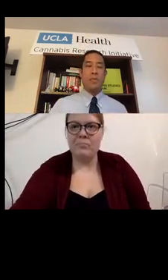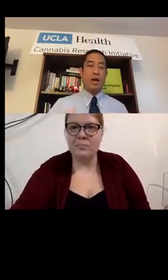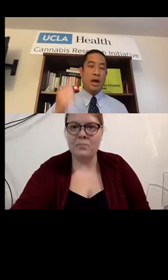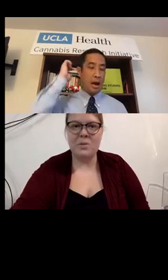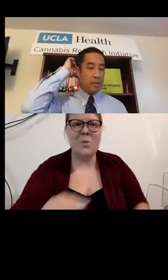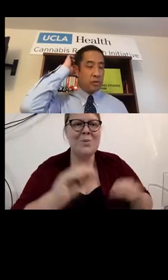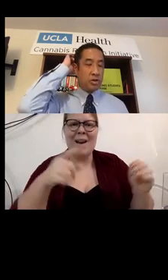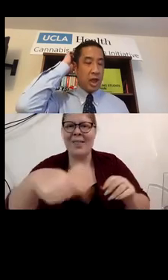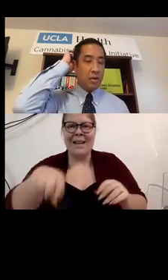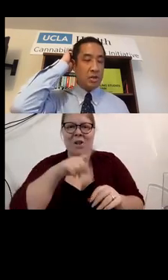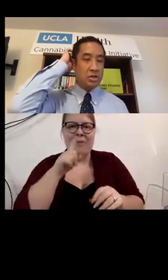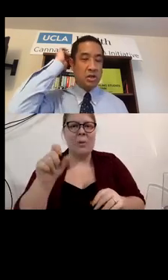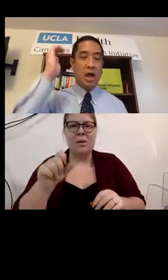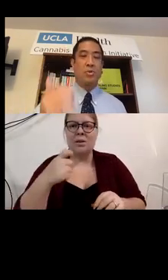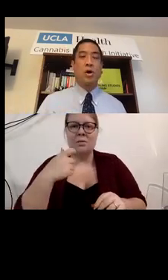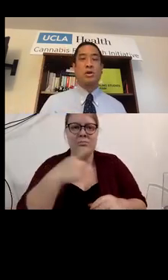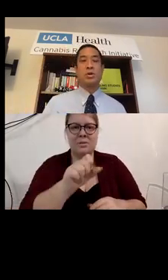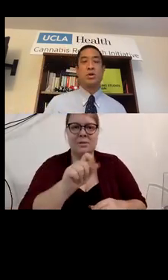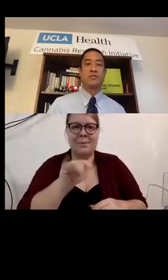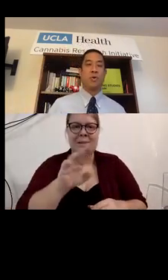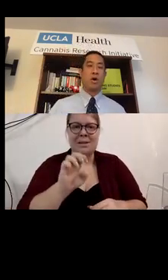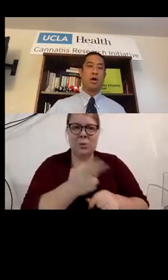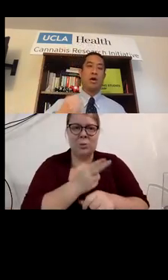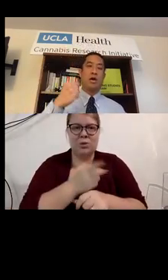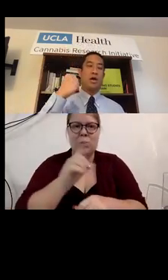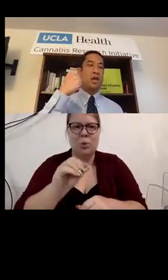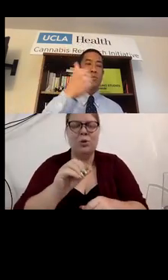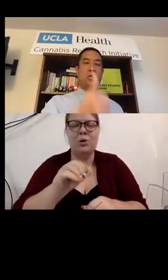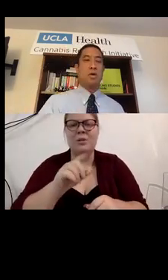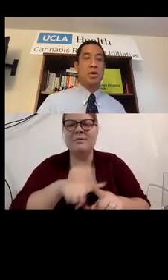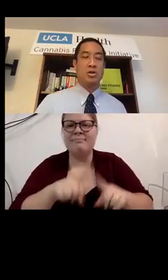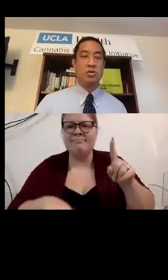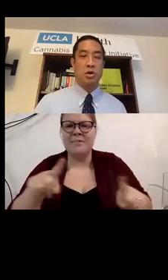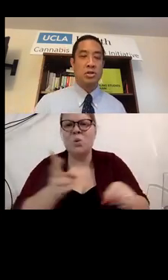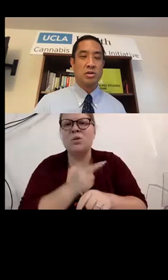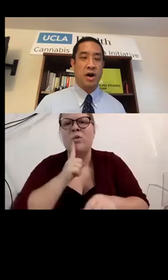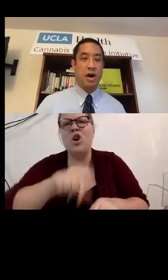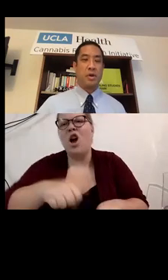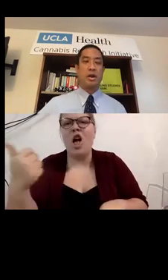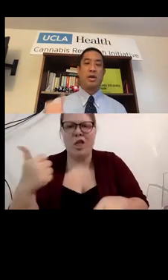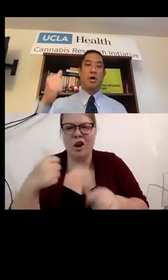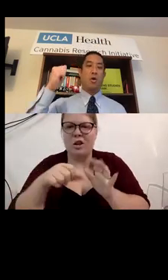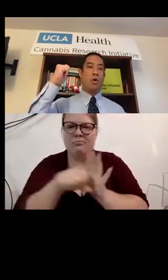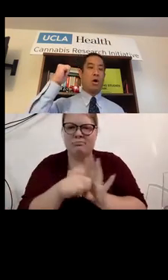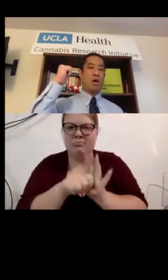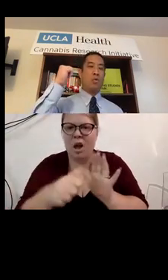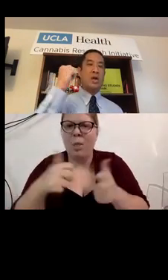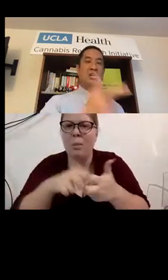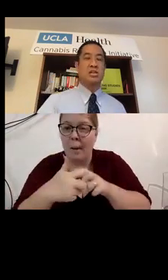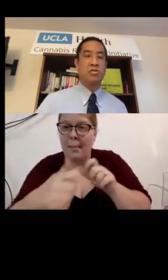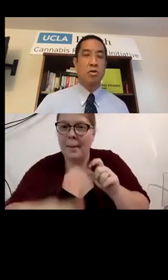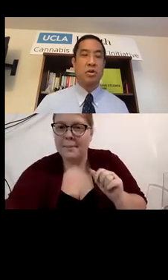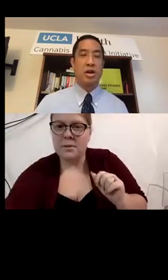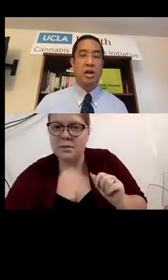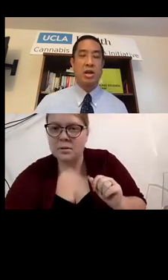all cannabis and cannabinoids that we use for chemotherapy induced nausea and vomiting, or